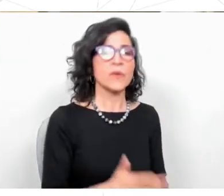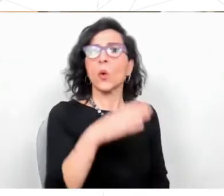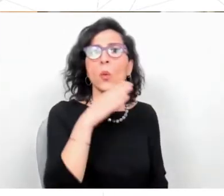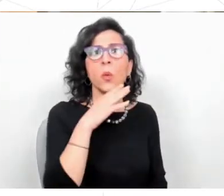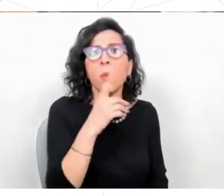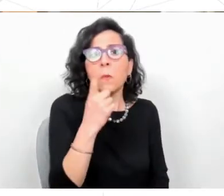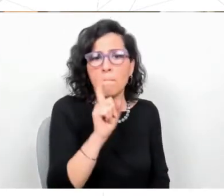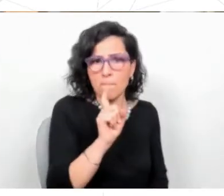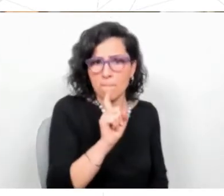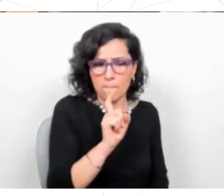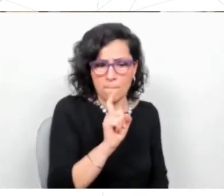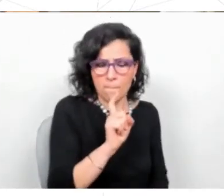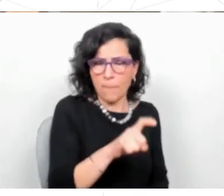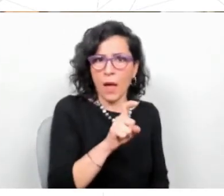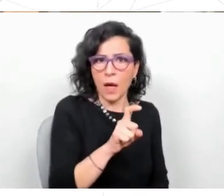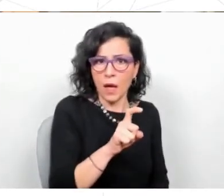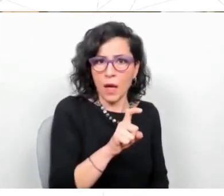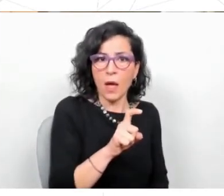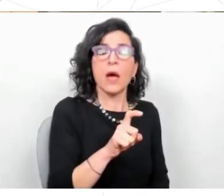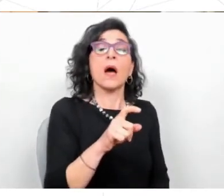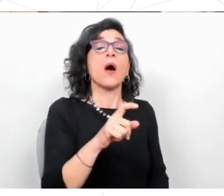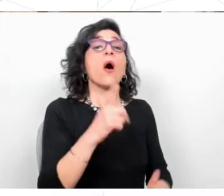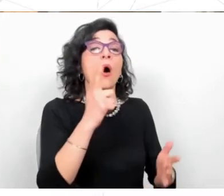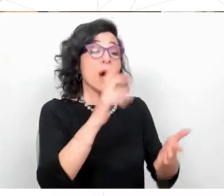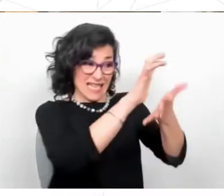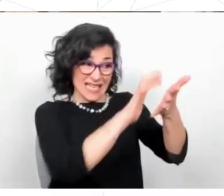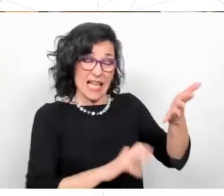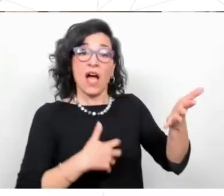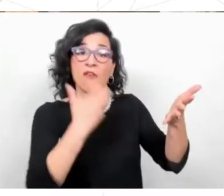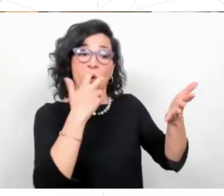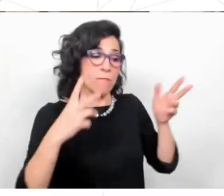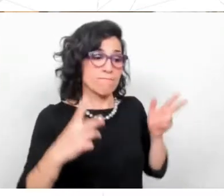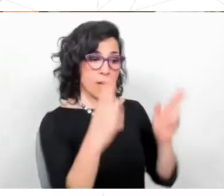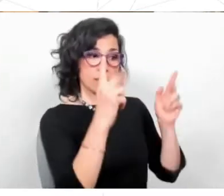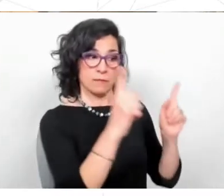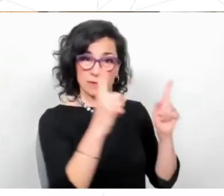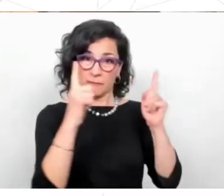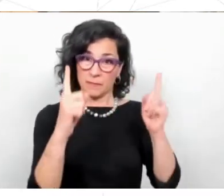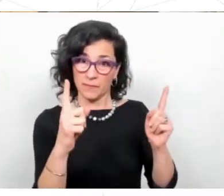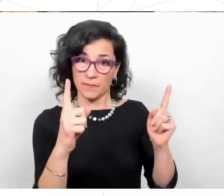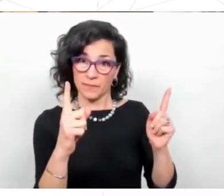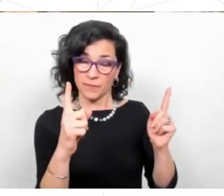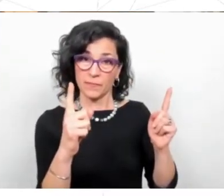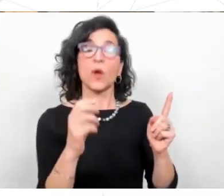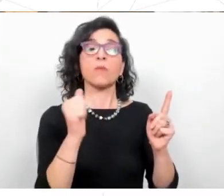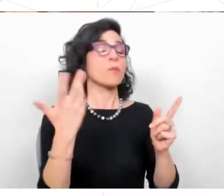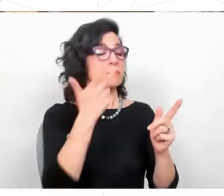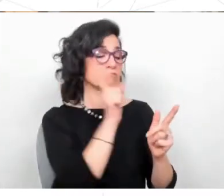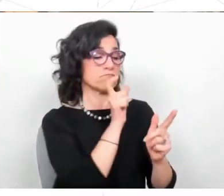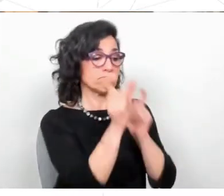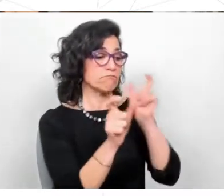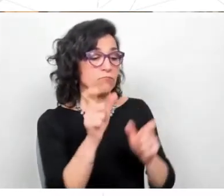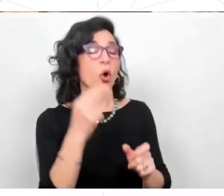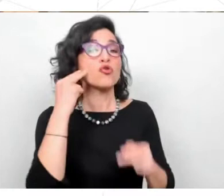touch. And then from there, if we want to isolate particular parts of speech, say we're really, we may be struggling